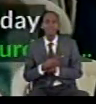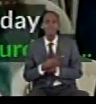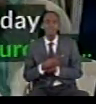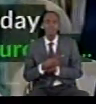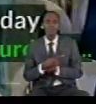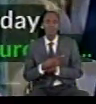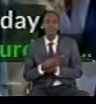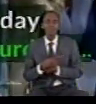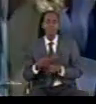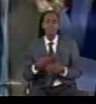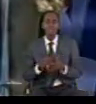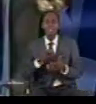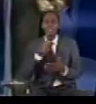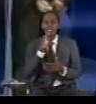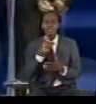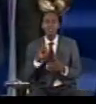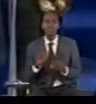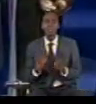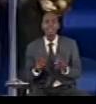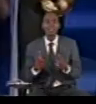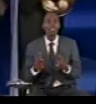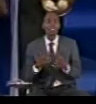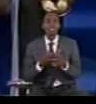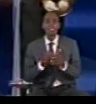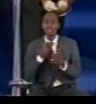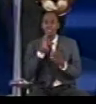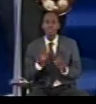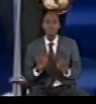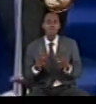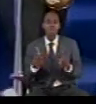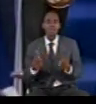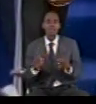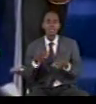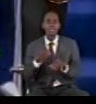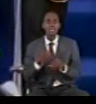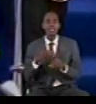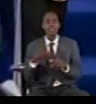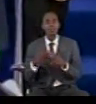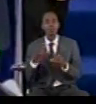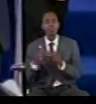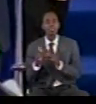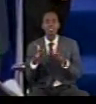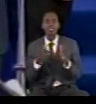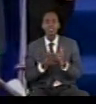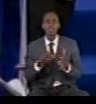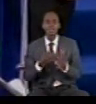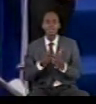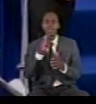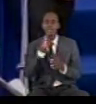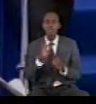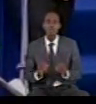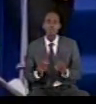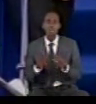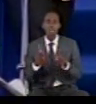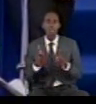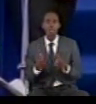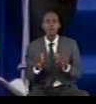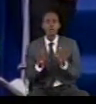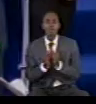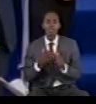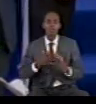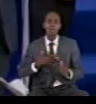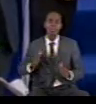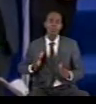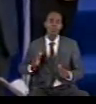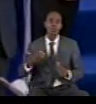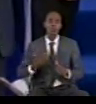It is well, it is well, it is well in the name of Jesus. It is well with